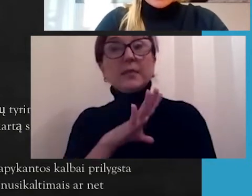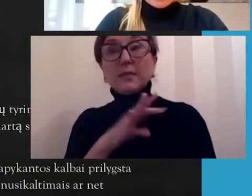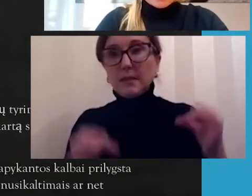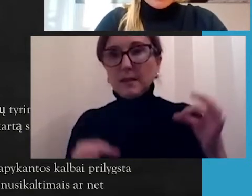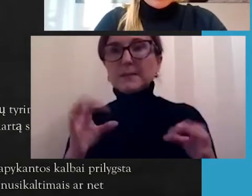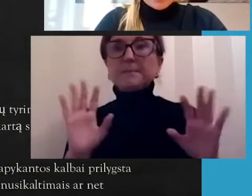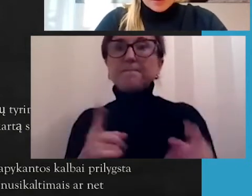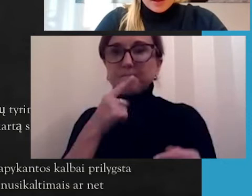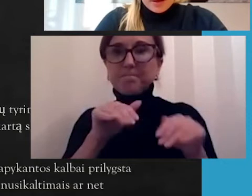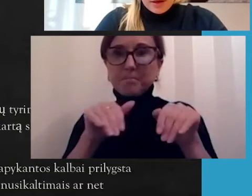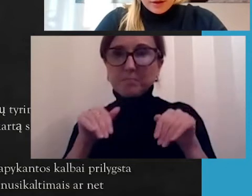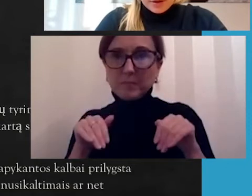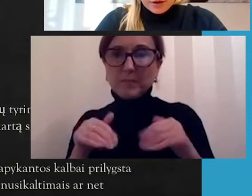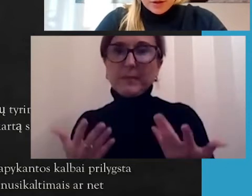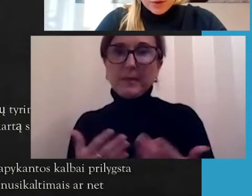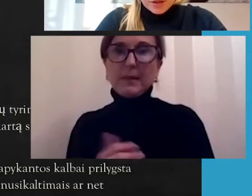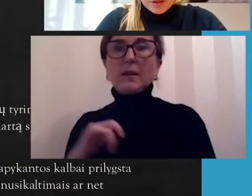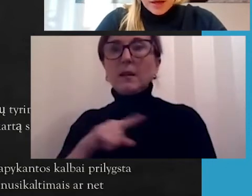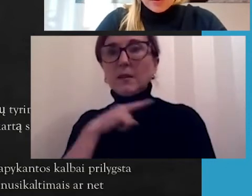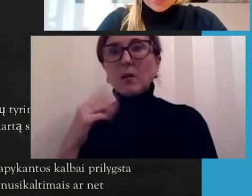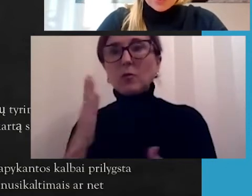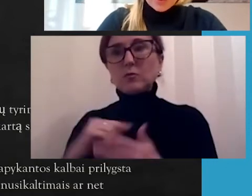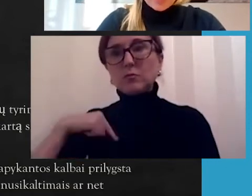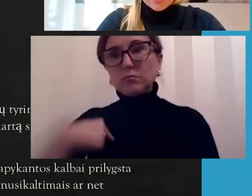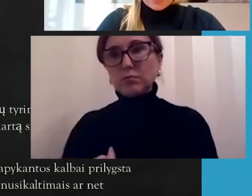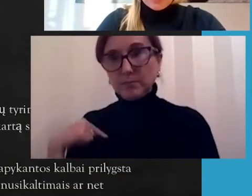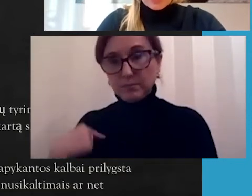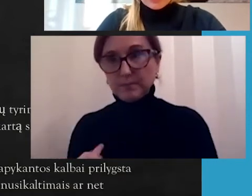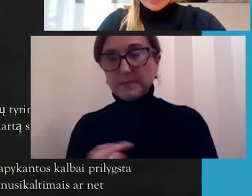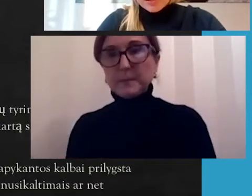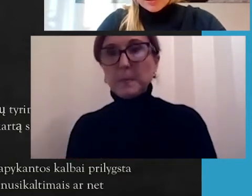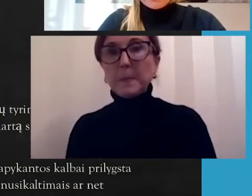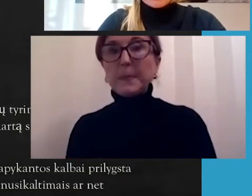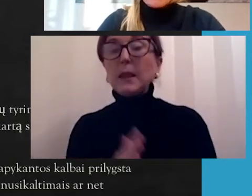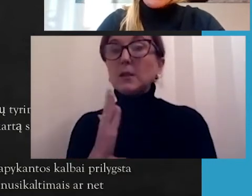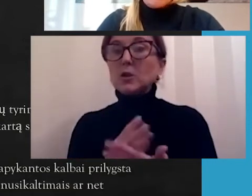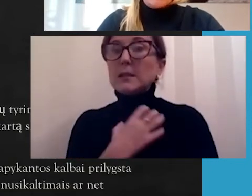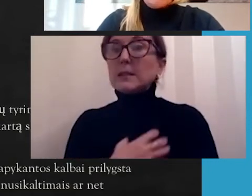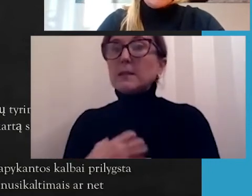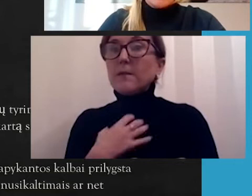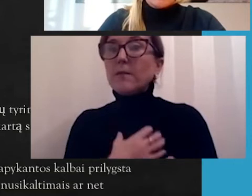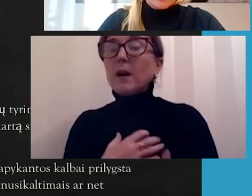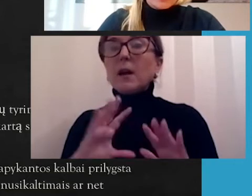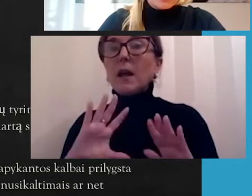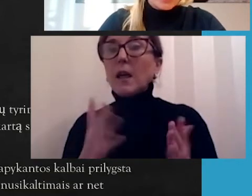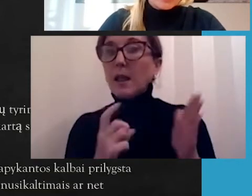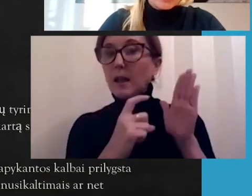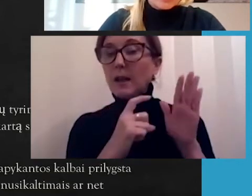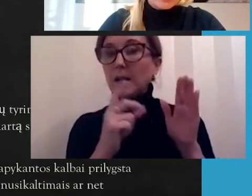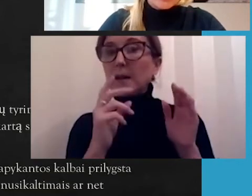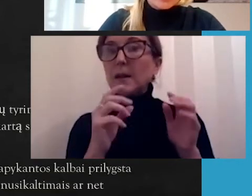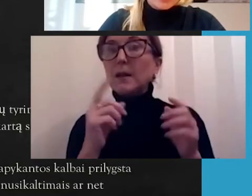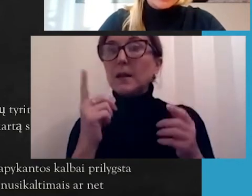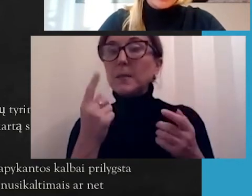when the hurt was not considered sufficient enough to be processed